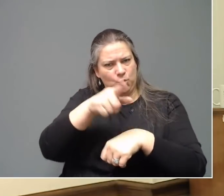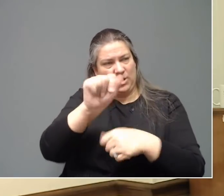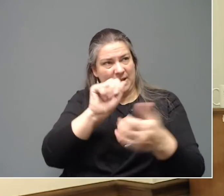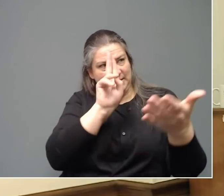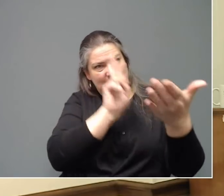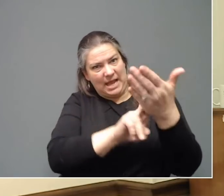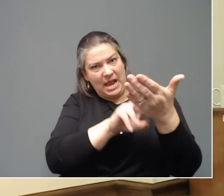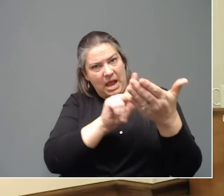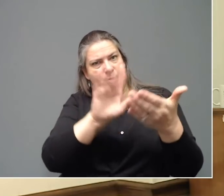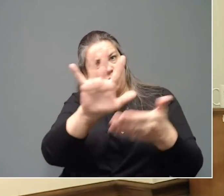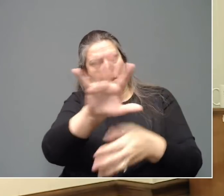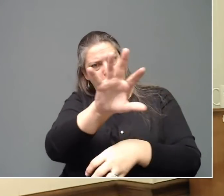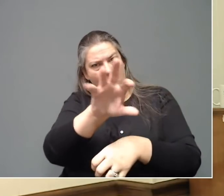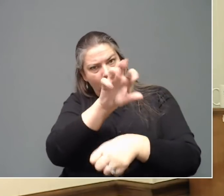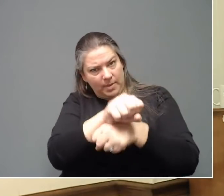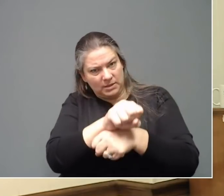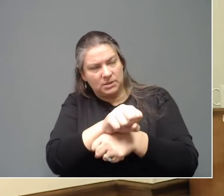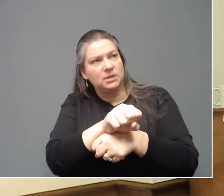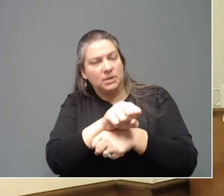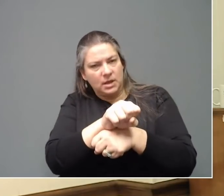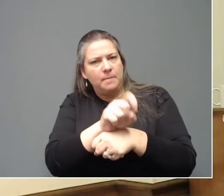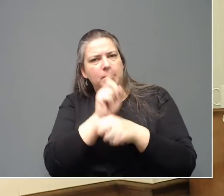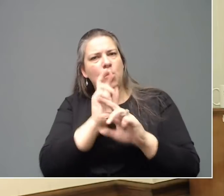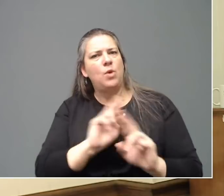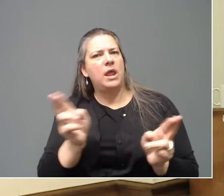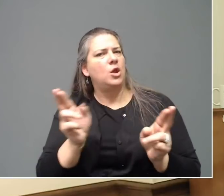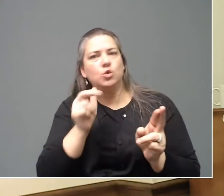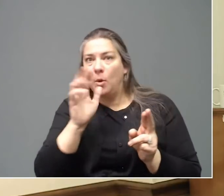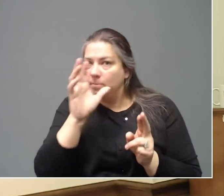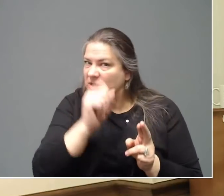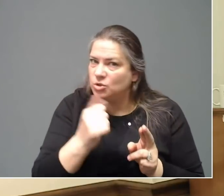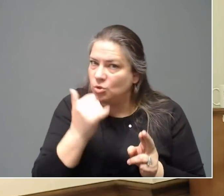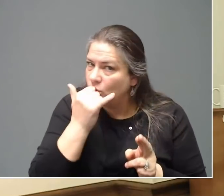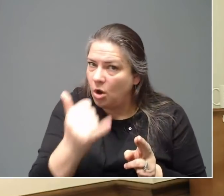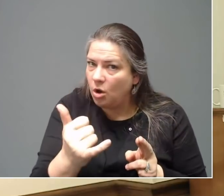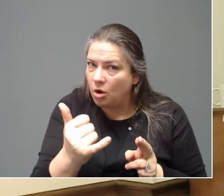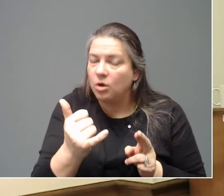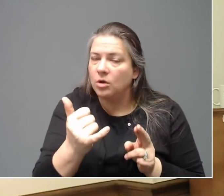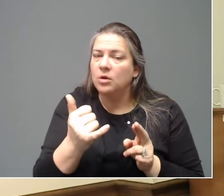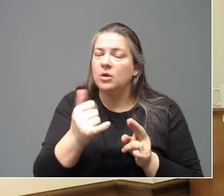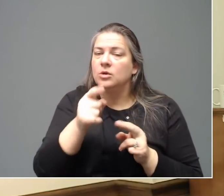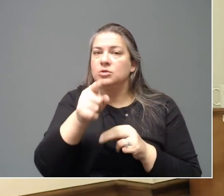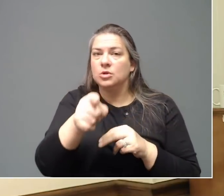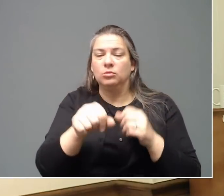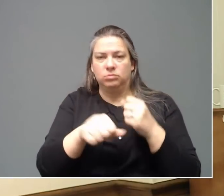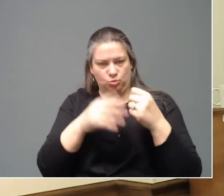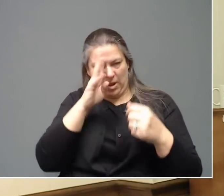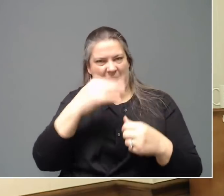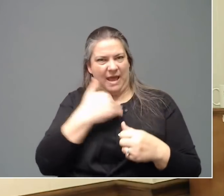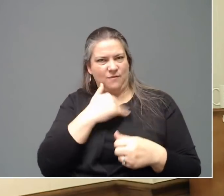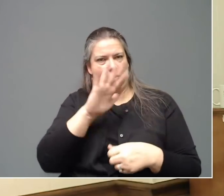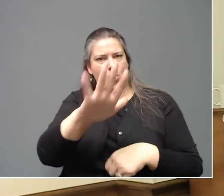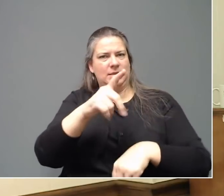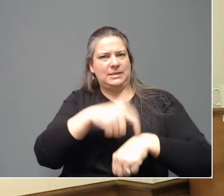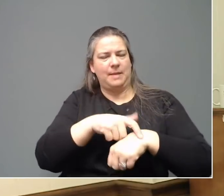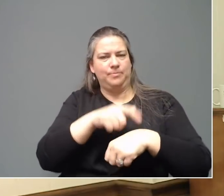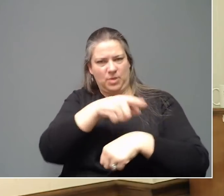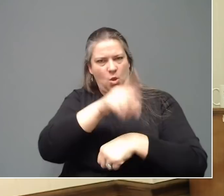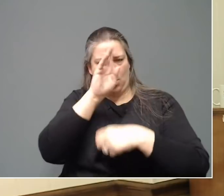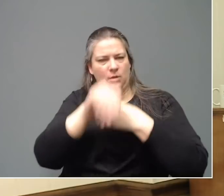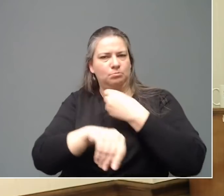you don't miss your call. So please sign up for those appointments, and then you will get an operator who will call you and assist you with your